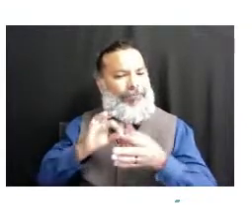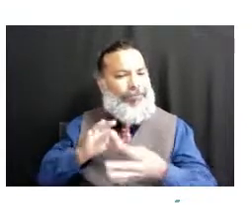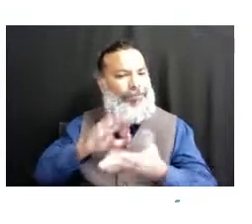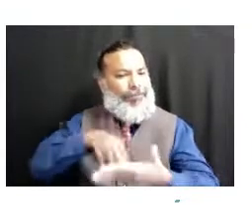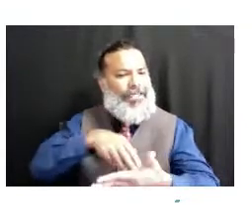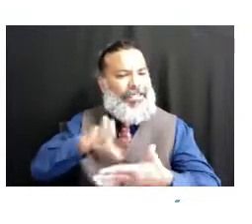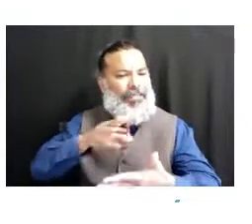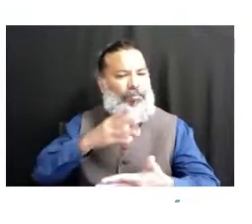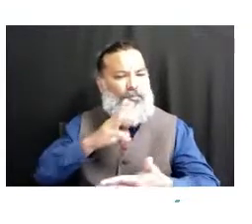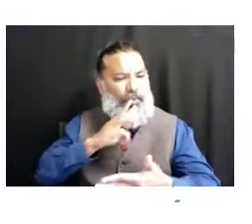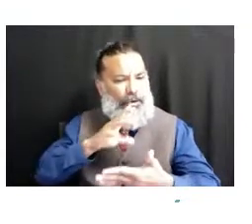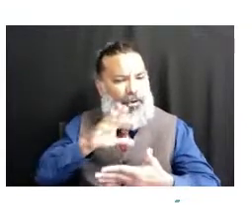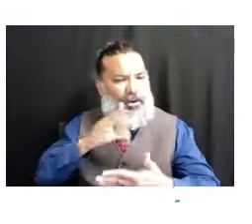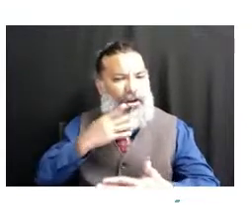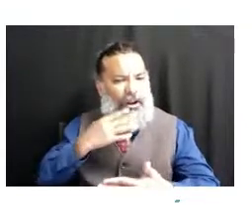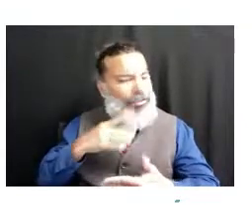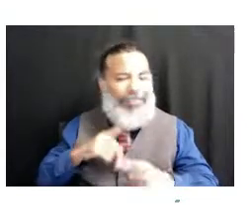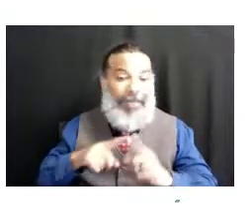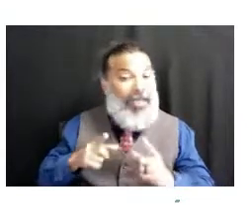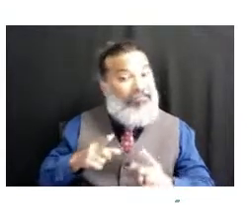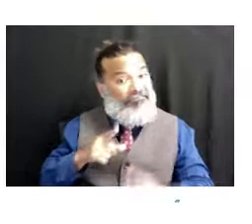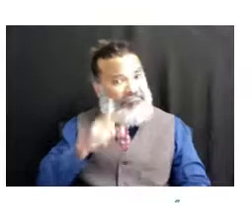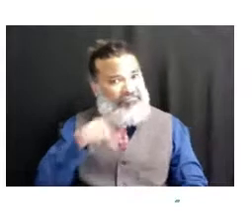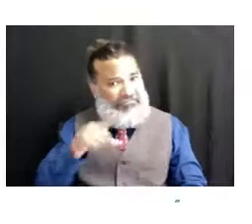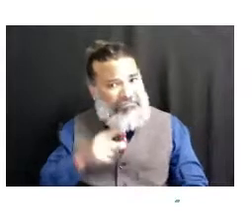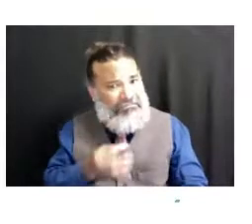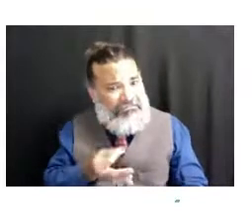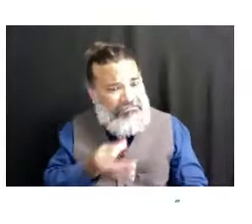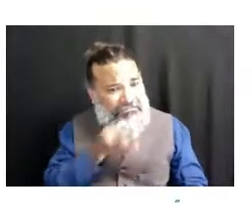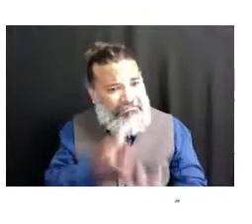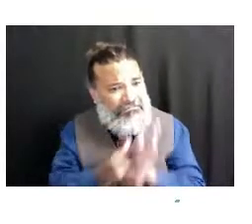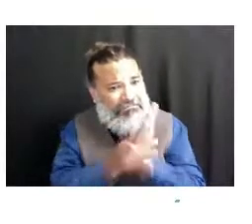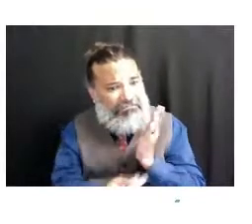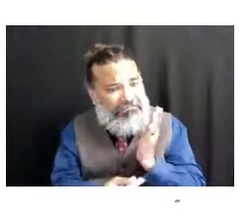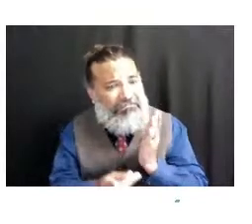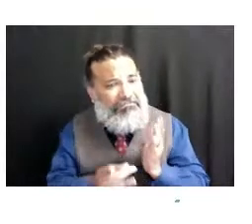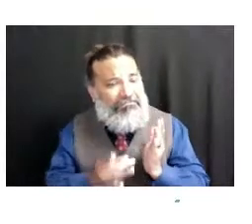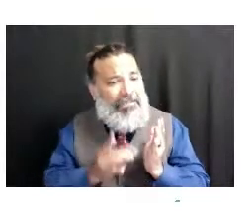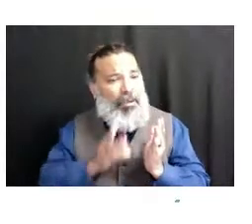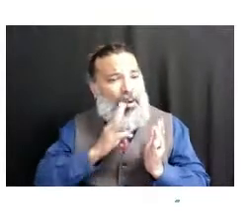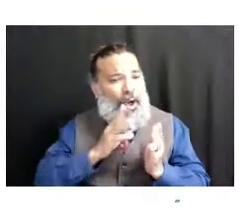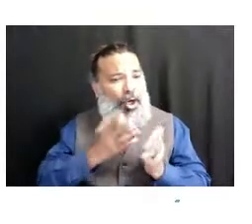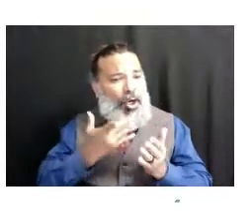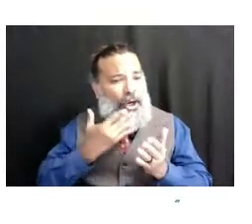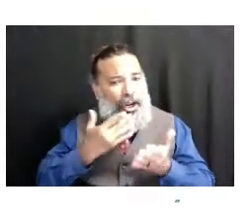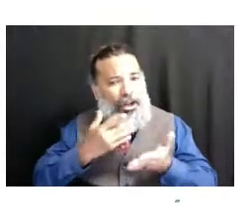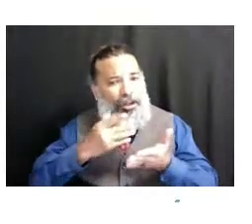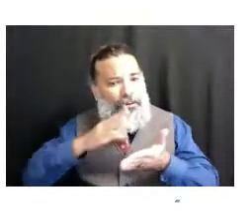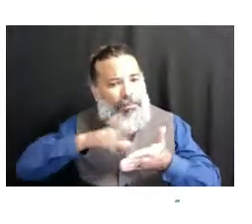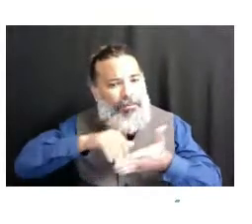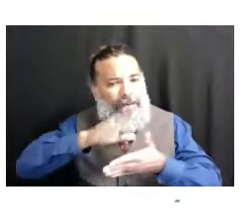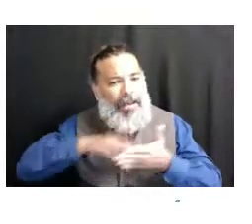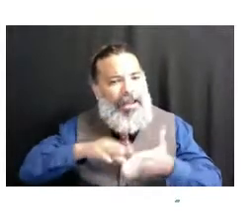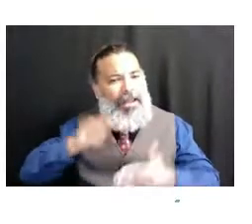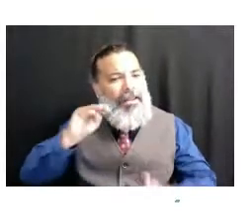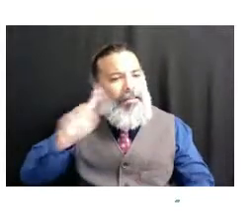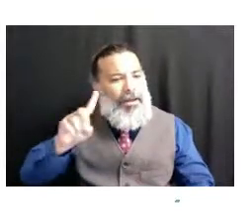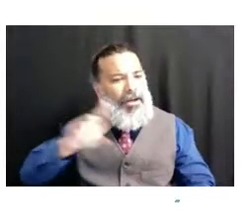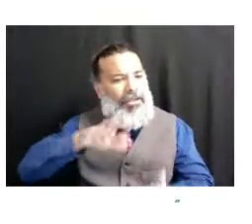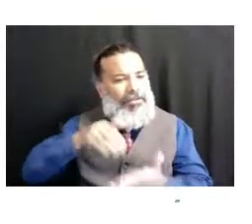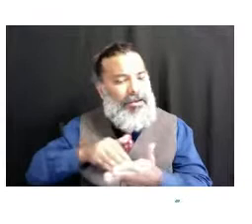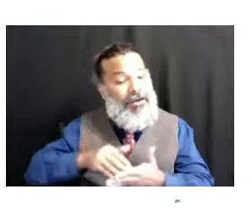fact, he is an excellent watercolorist, and the Maryland Center for History